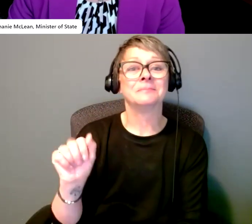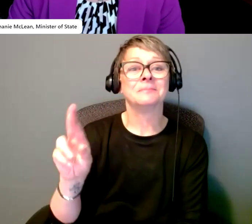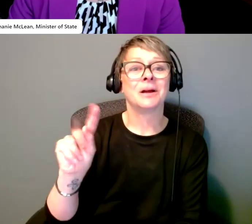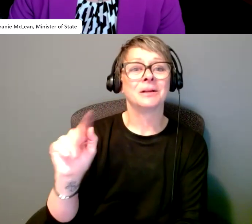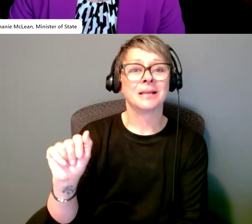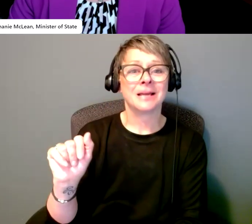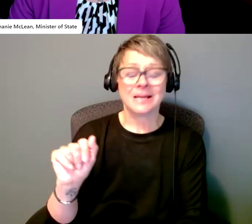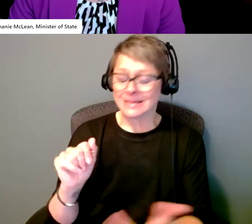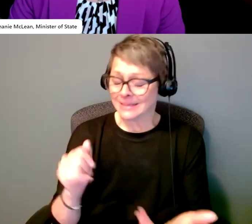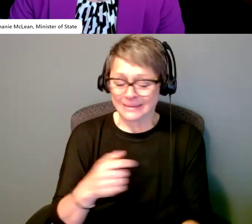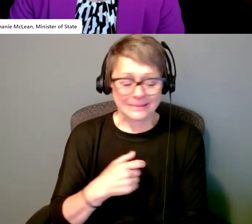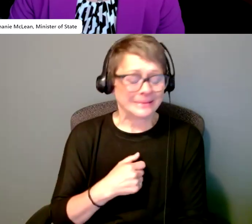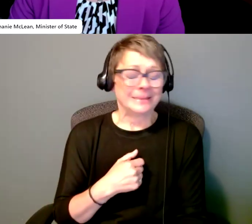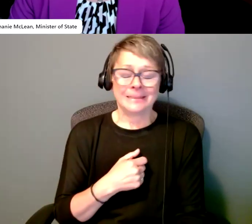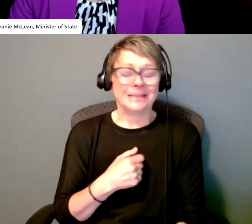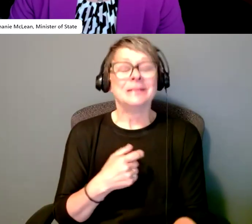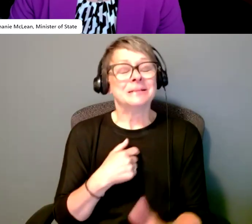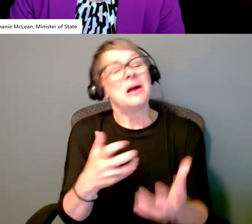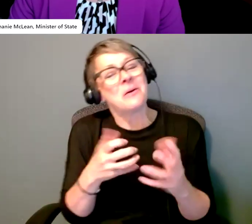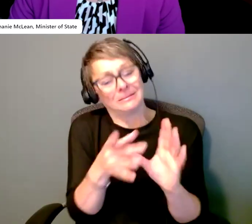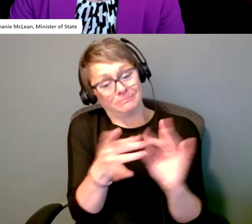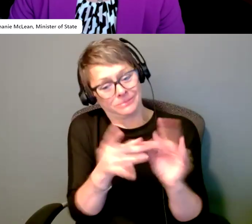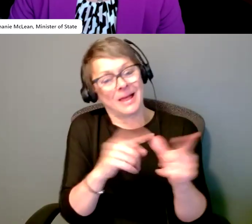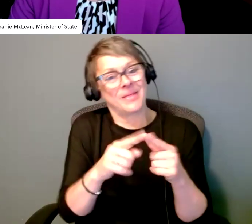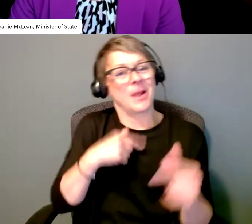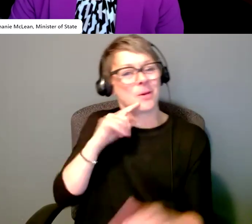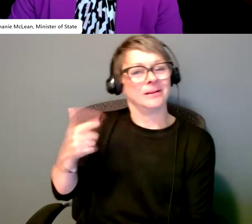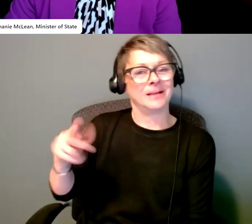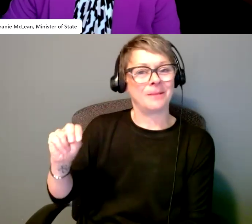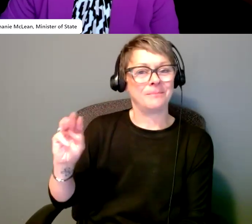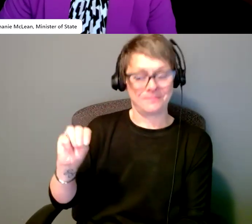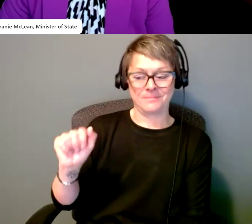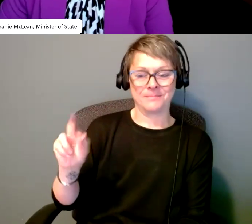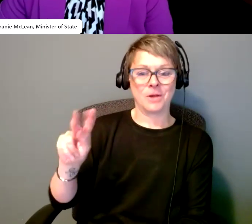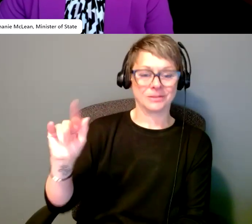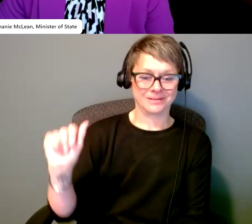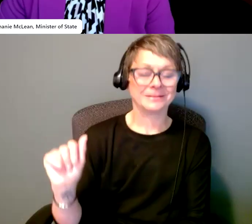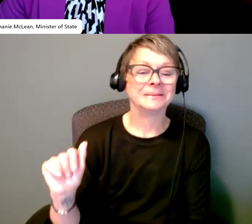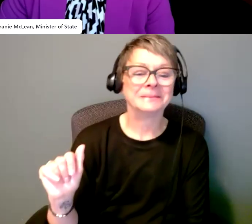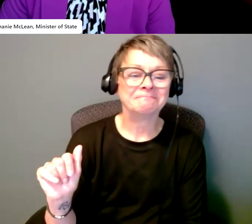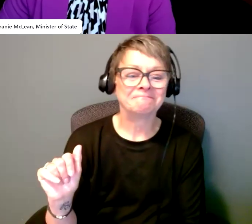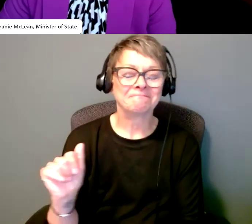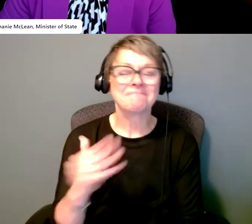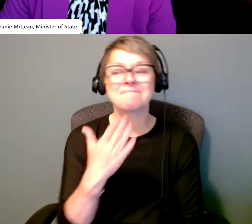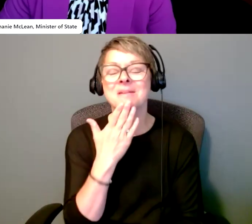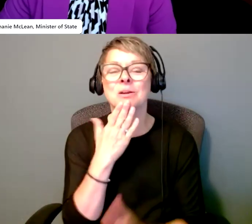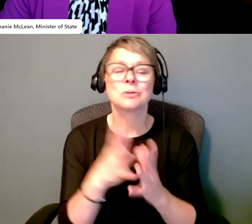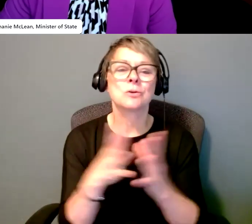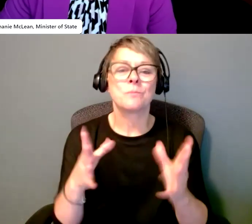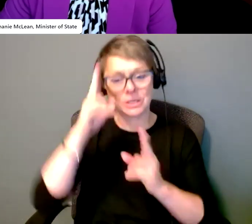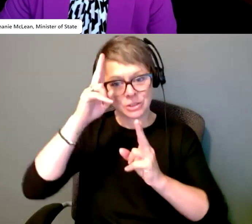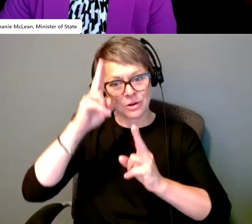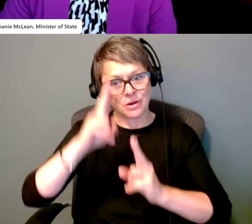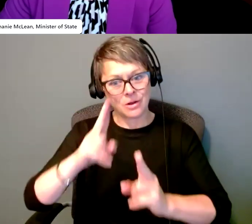I can go, I want to just say a few words and then I'll turn it over to Marta. So thank you so much, Honorable Stephanie McLean,